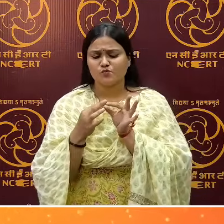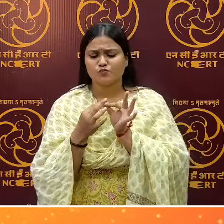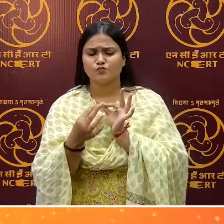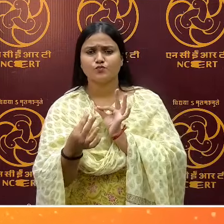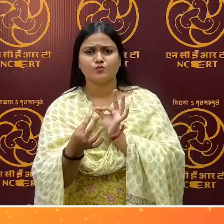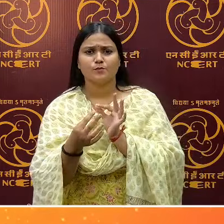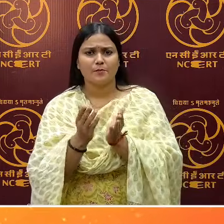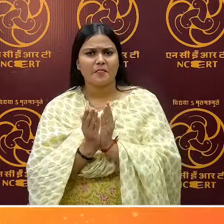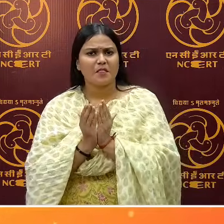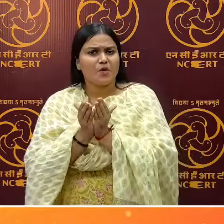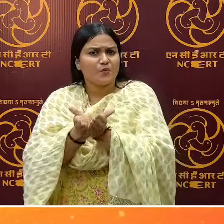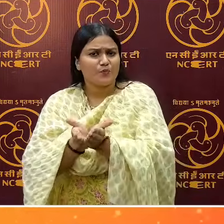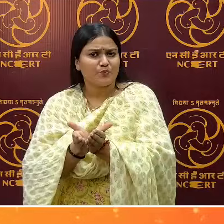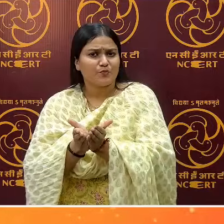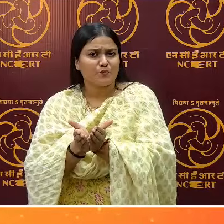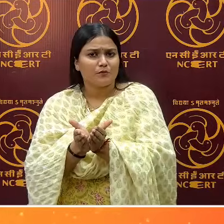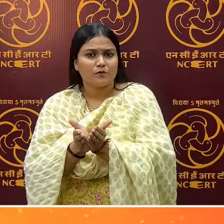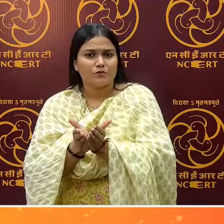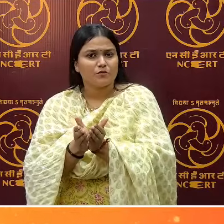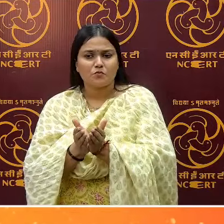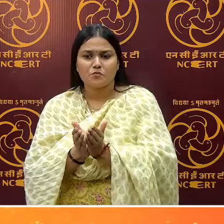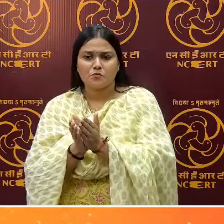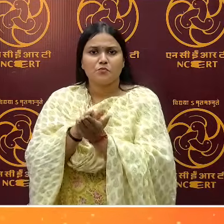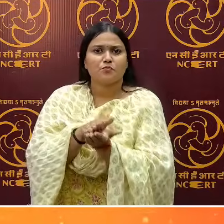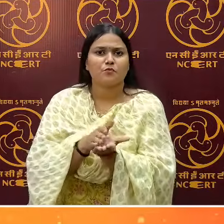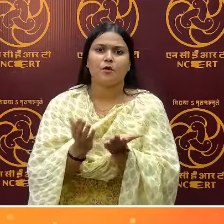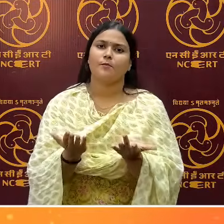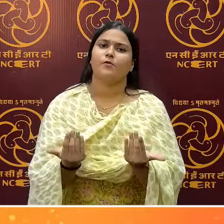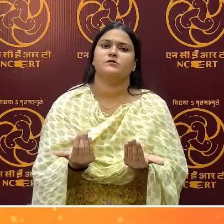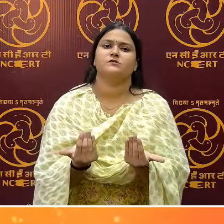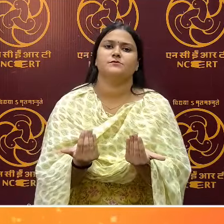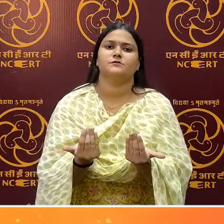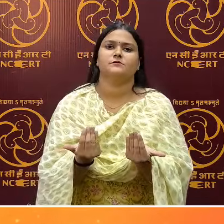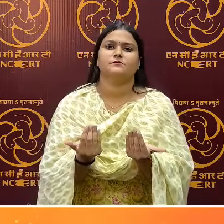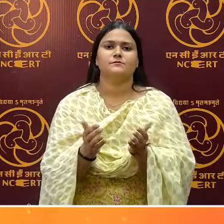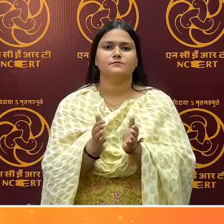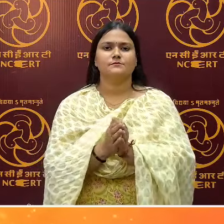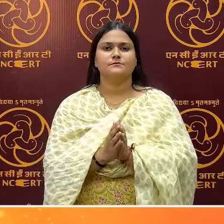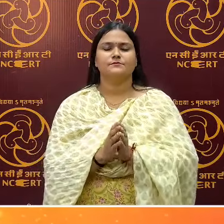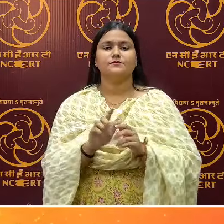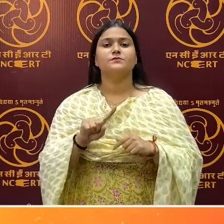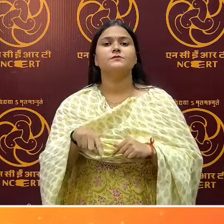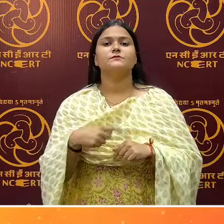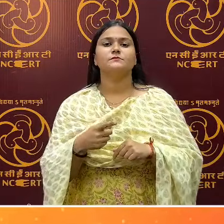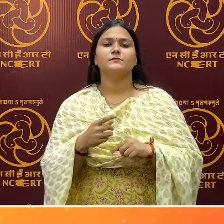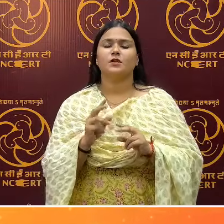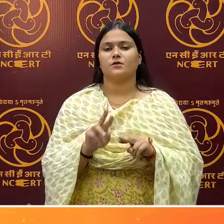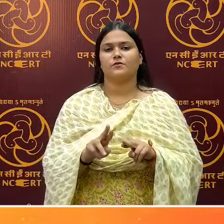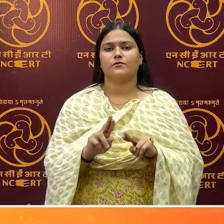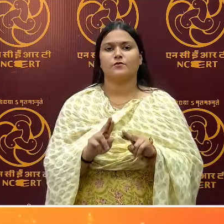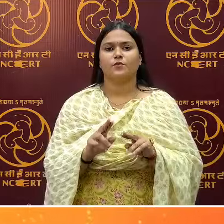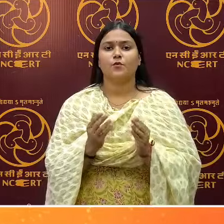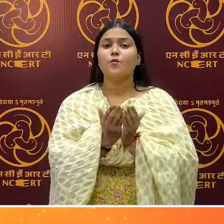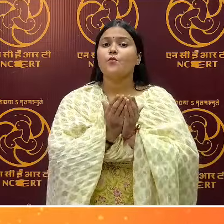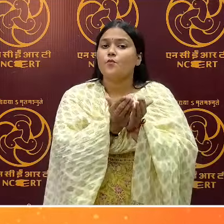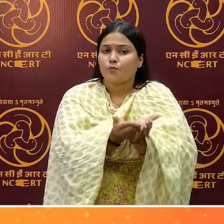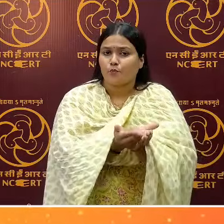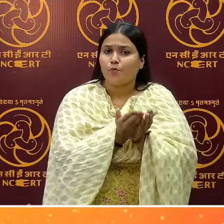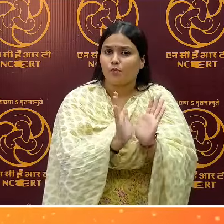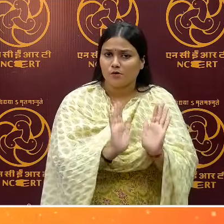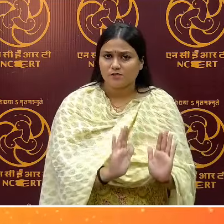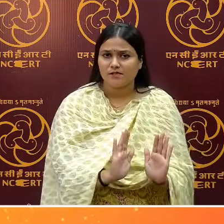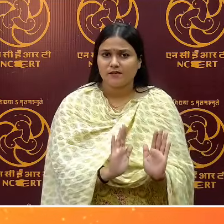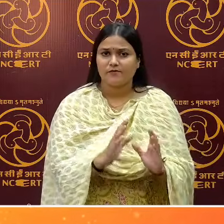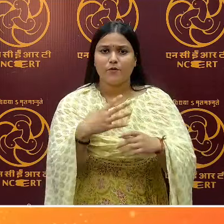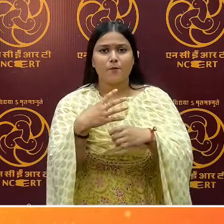not float as well as the other one. Okay. But then, so this was about boats, and you've